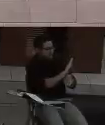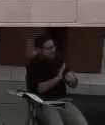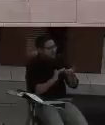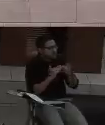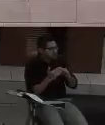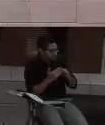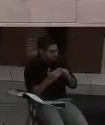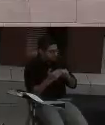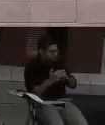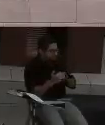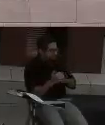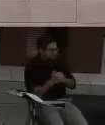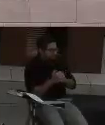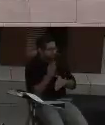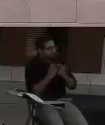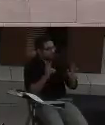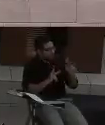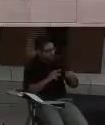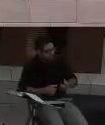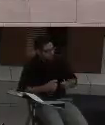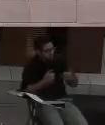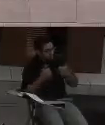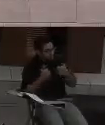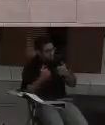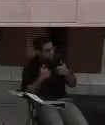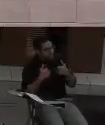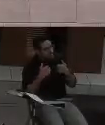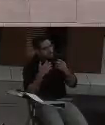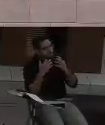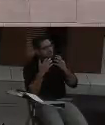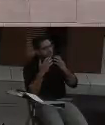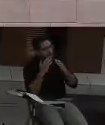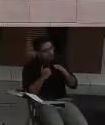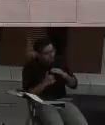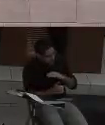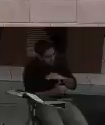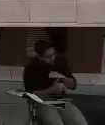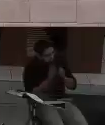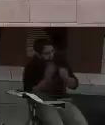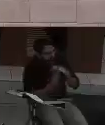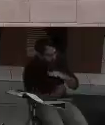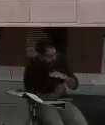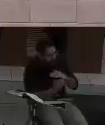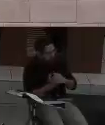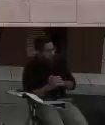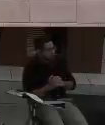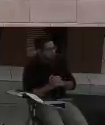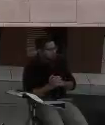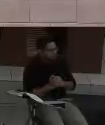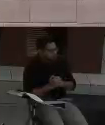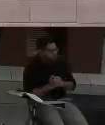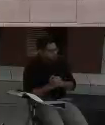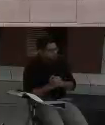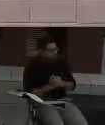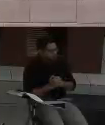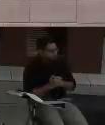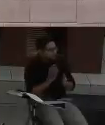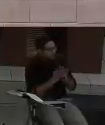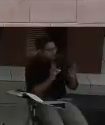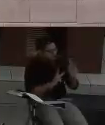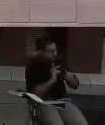modestly so they can contribute to the well-being of the less fortunate. Those who make a choice every day to